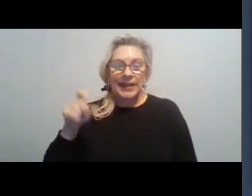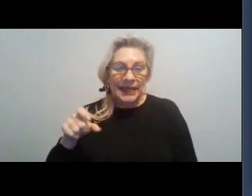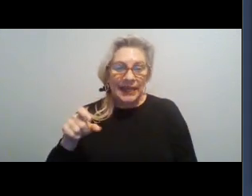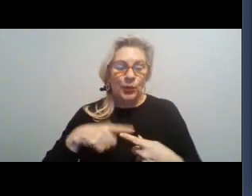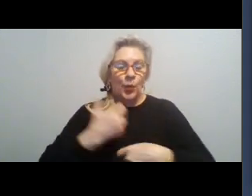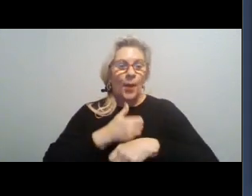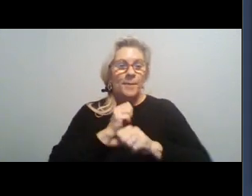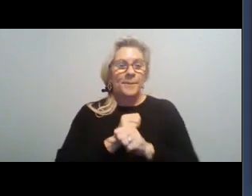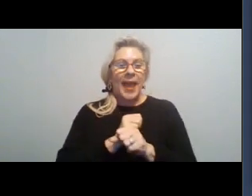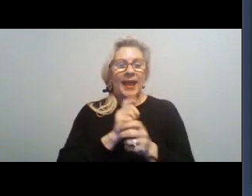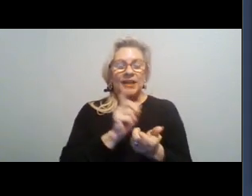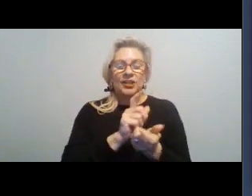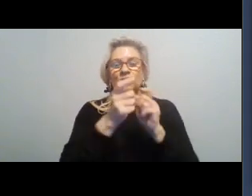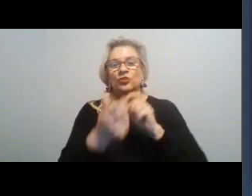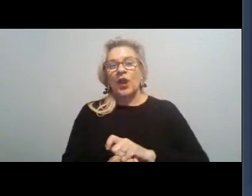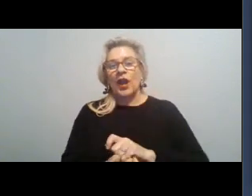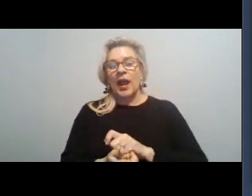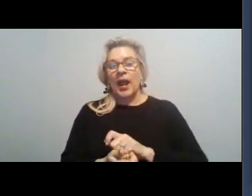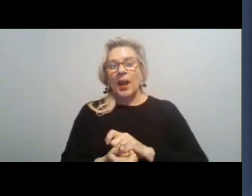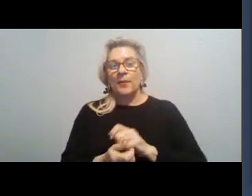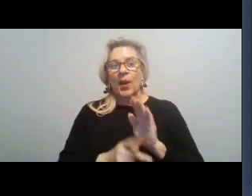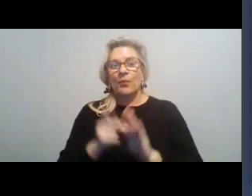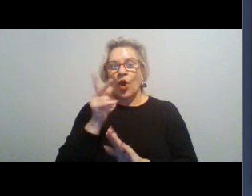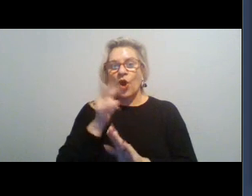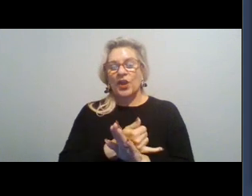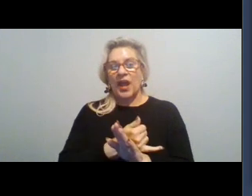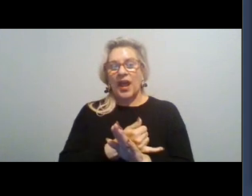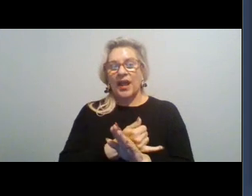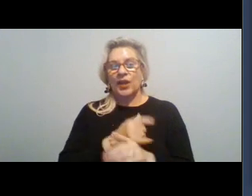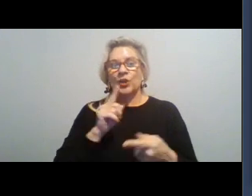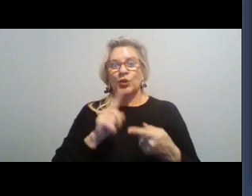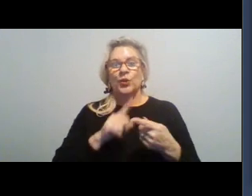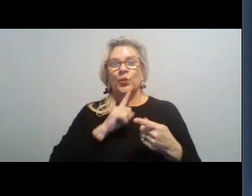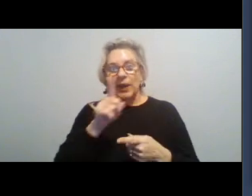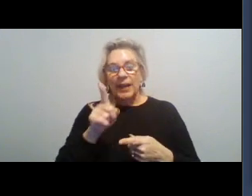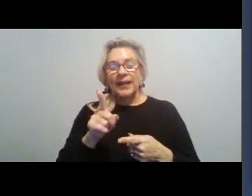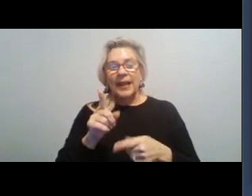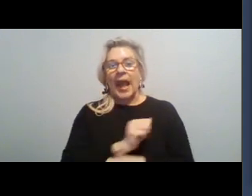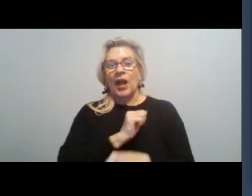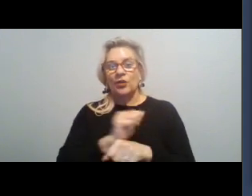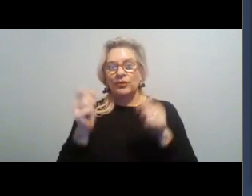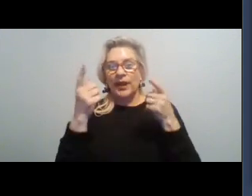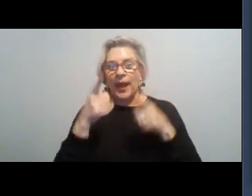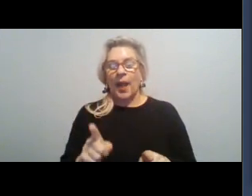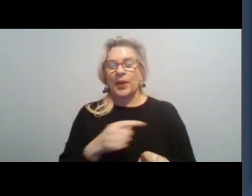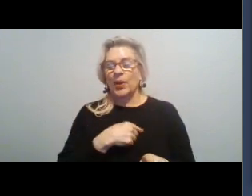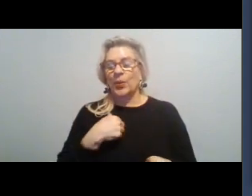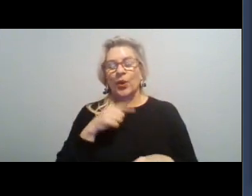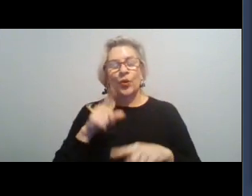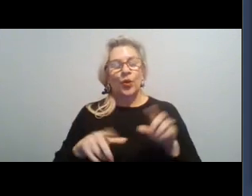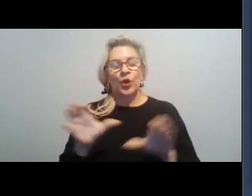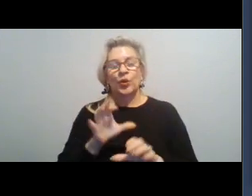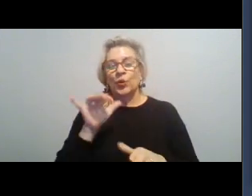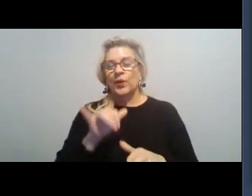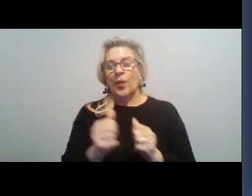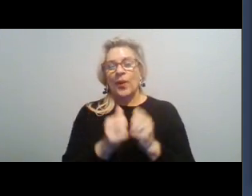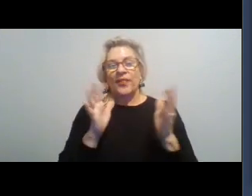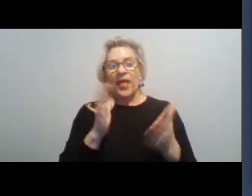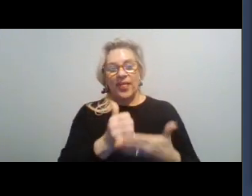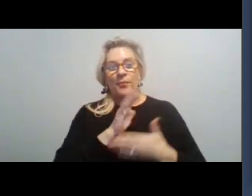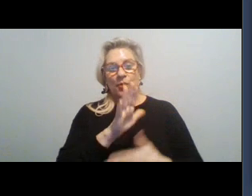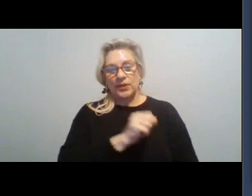a transformative project of this nature actually come to fruition. We couldn't do so without the help of your staff. I